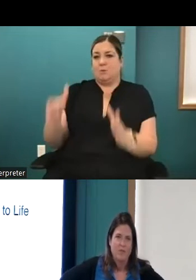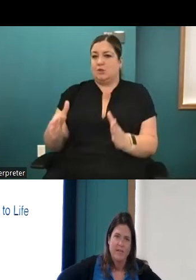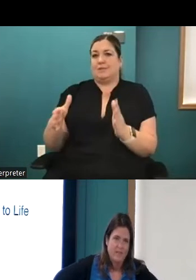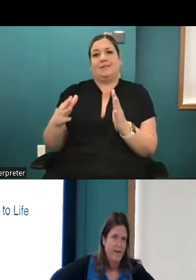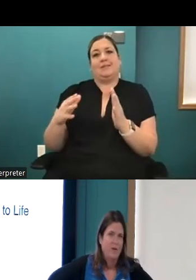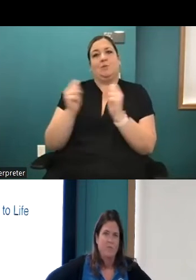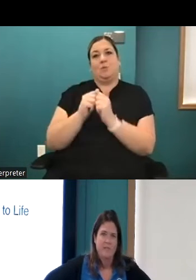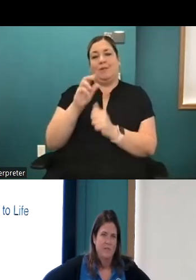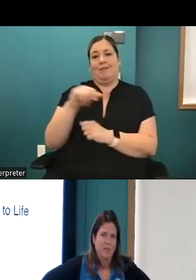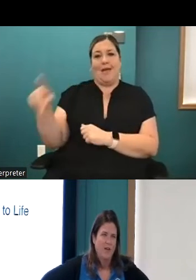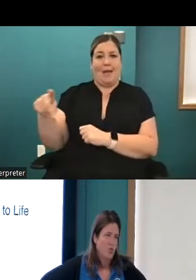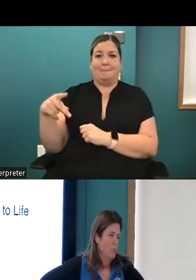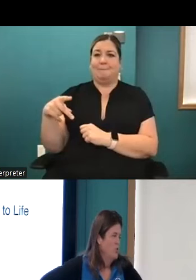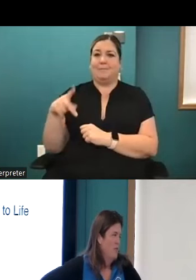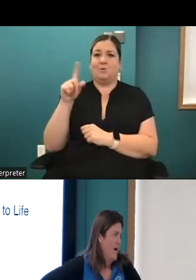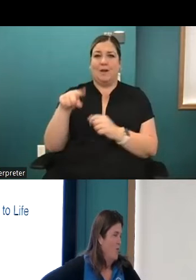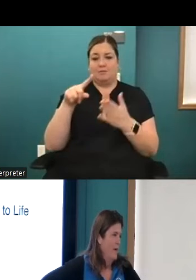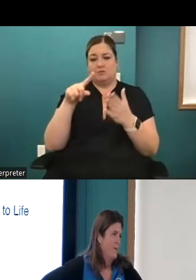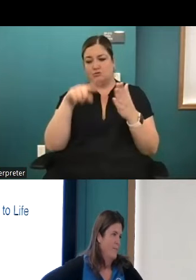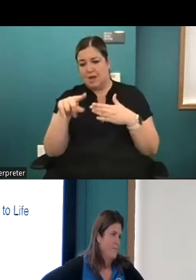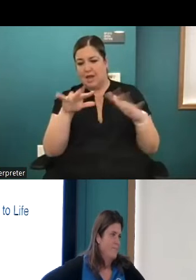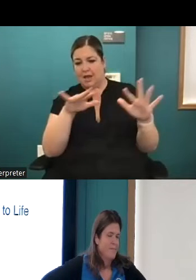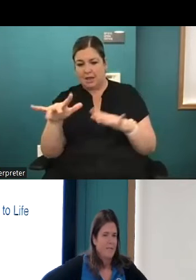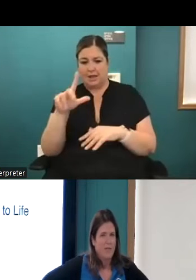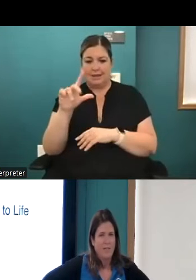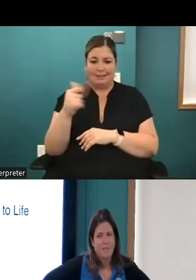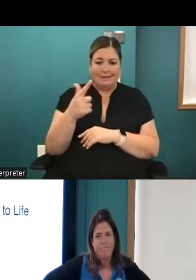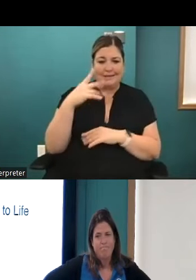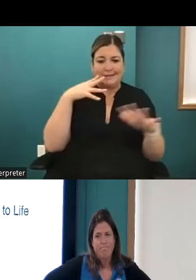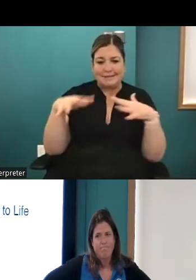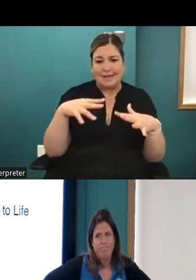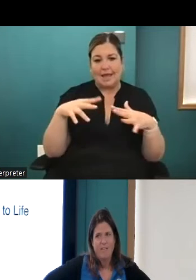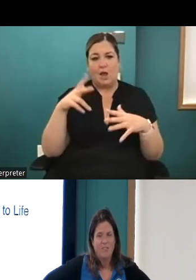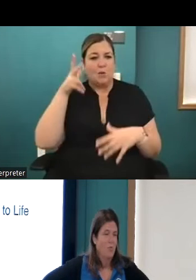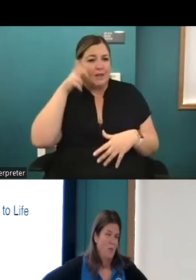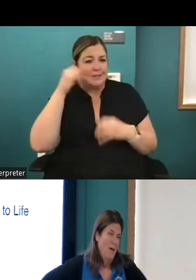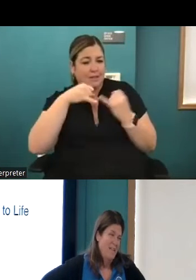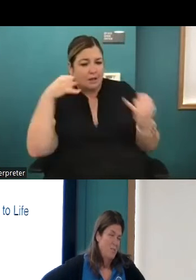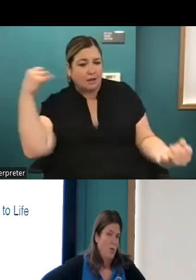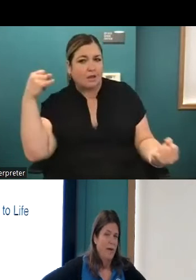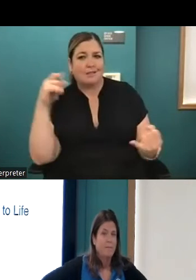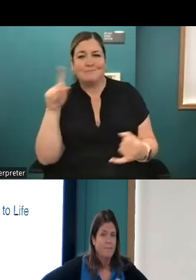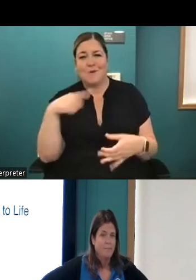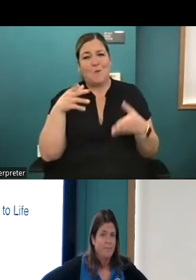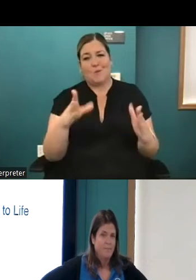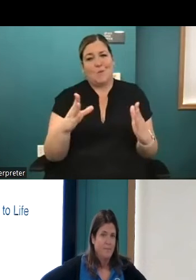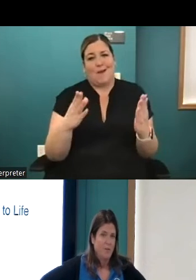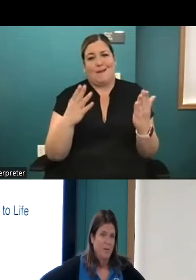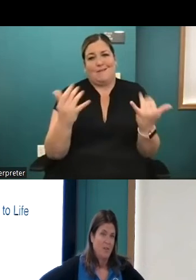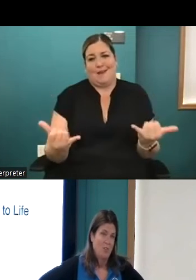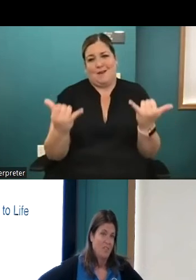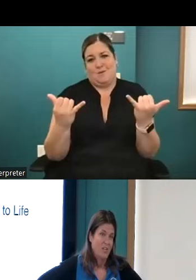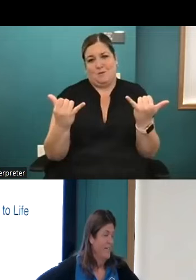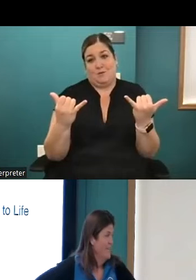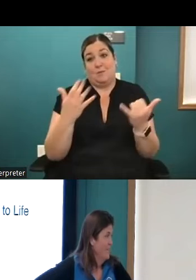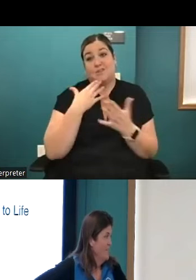do your leading sounds and try to troubleshoot that way. But so that's that's the only way at this point. So, but